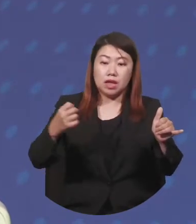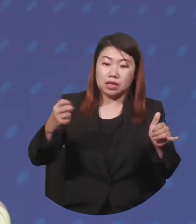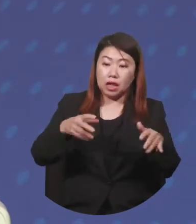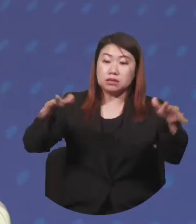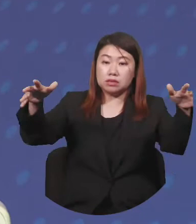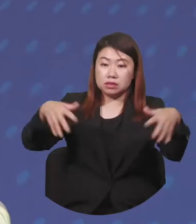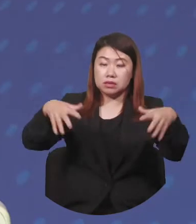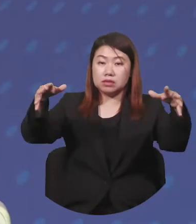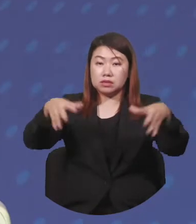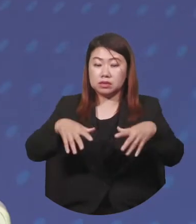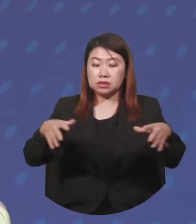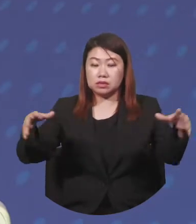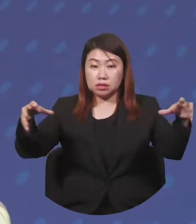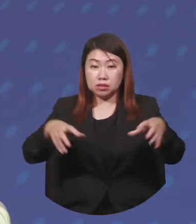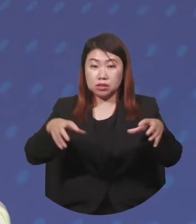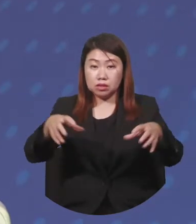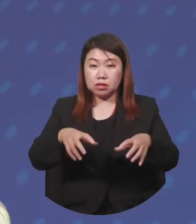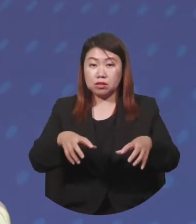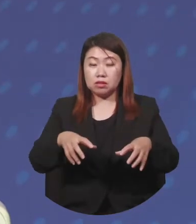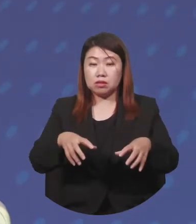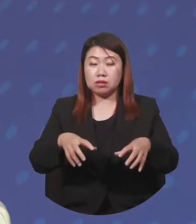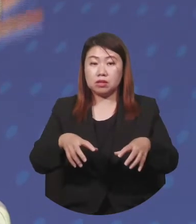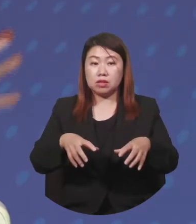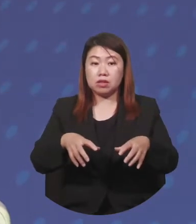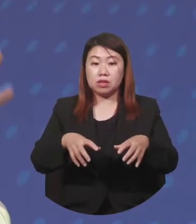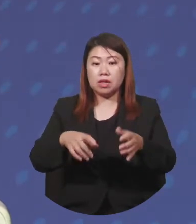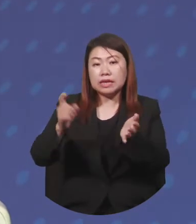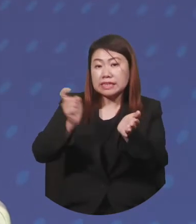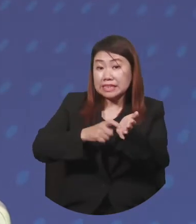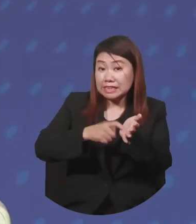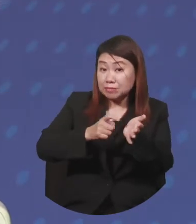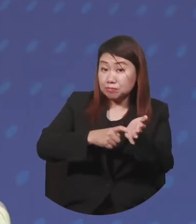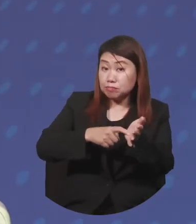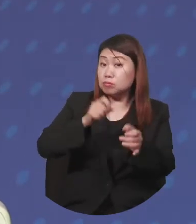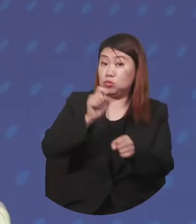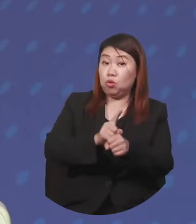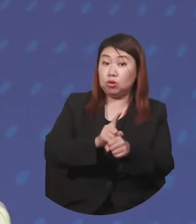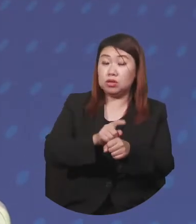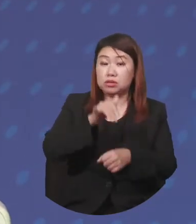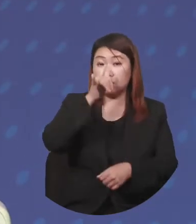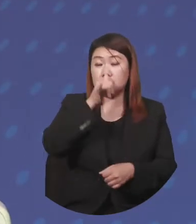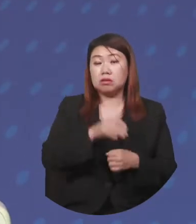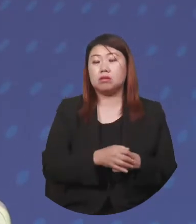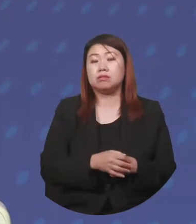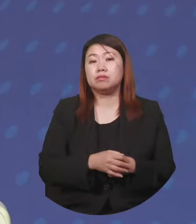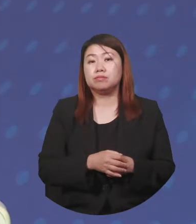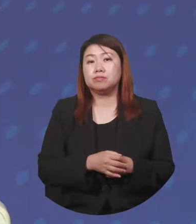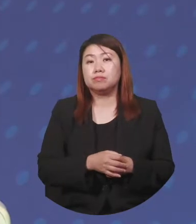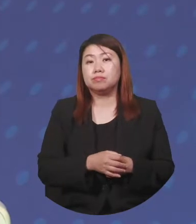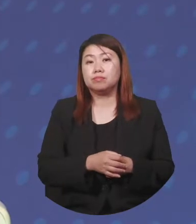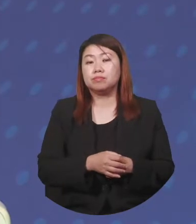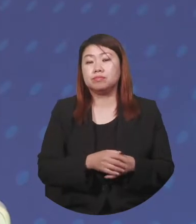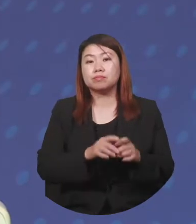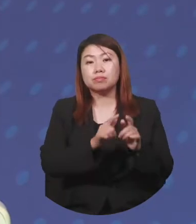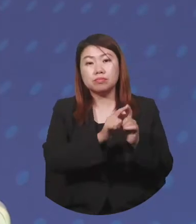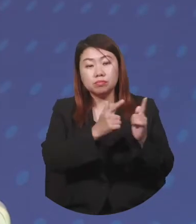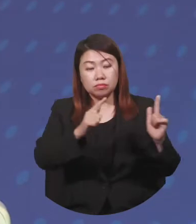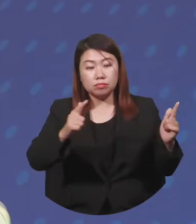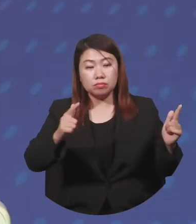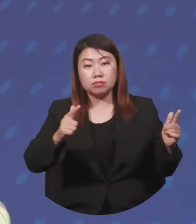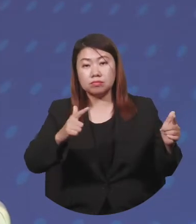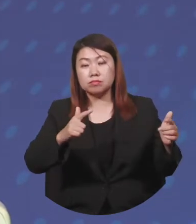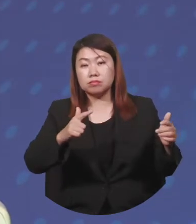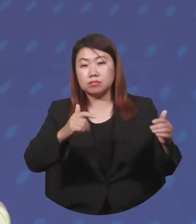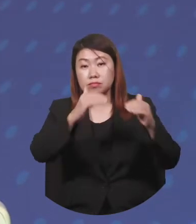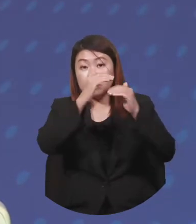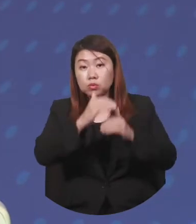facts that tell us that how urgent this is. And these, like I said, and I repeat, these are just a few of them. And